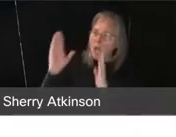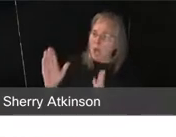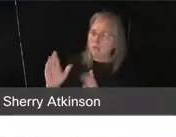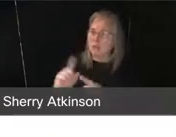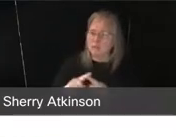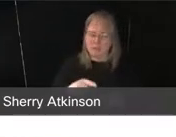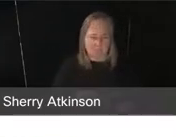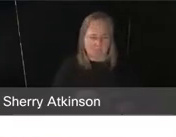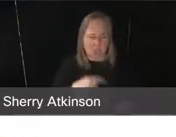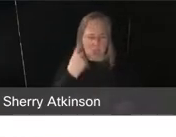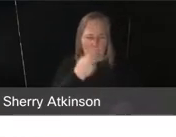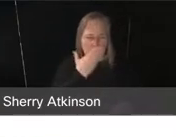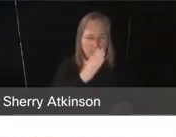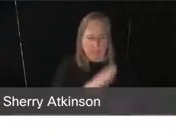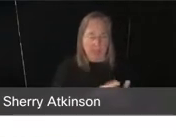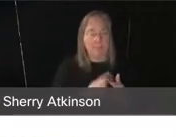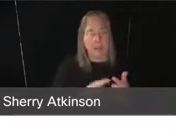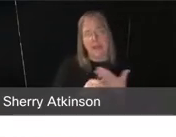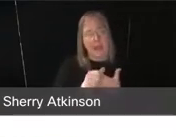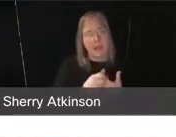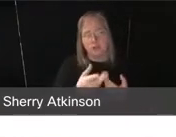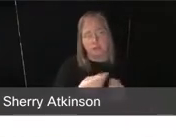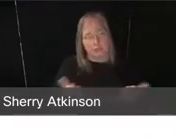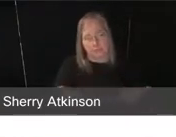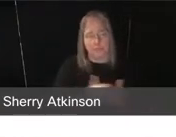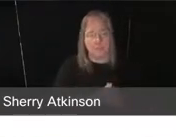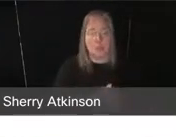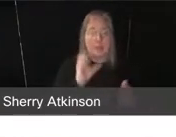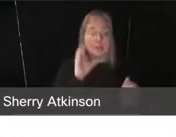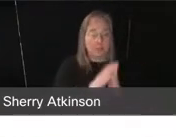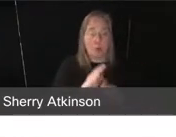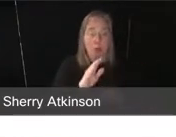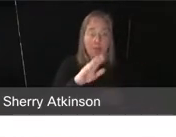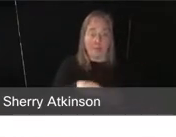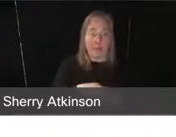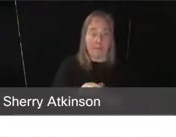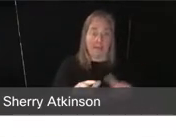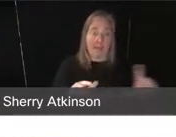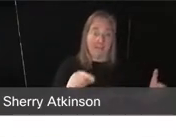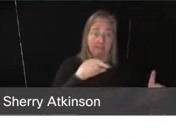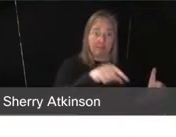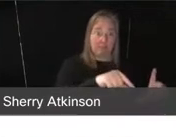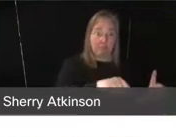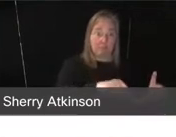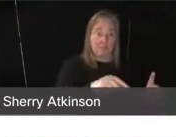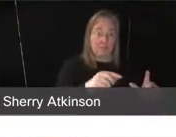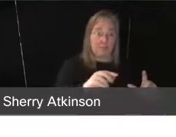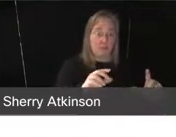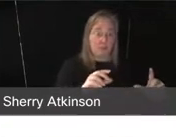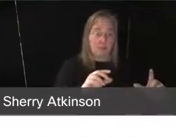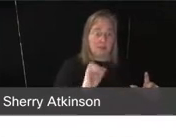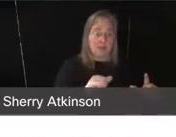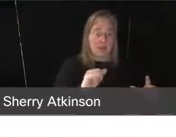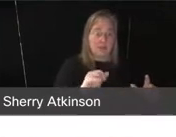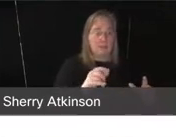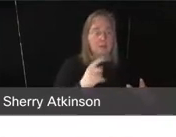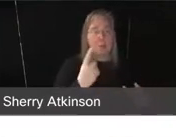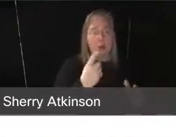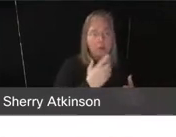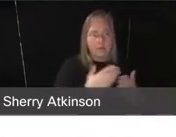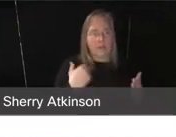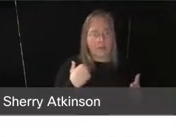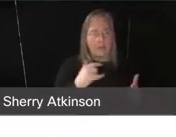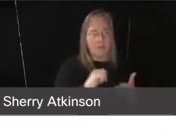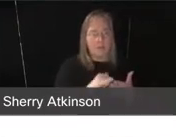is not there. The picture to the bottom left, I want you to focus on that. It is something like where we would approach adjacent